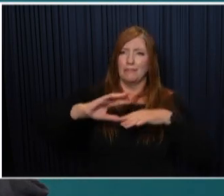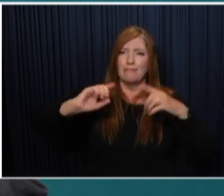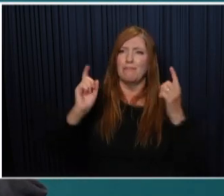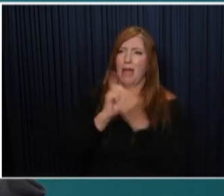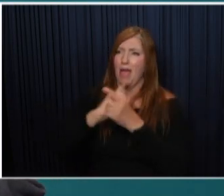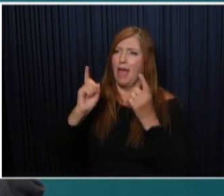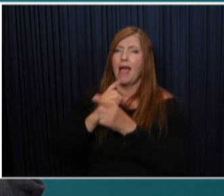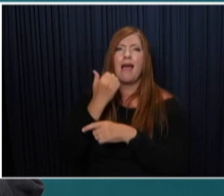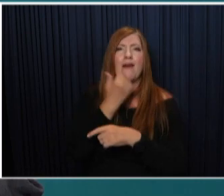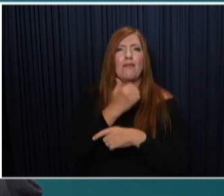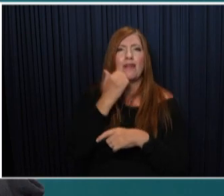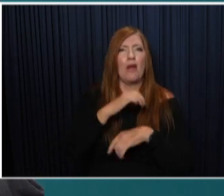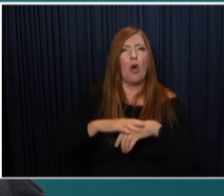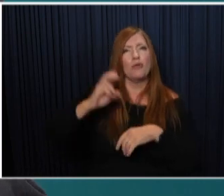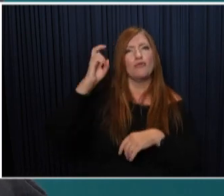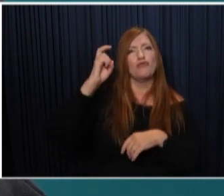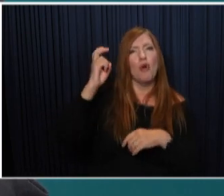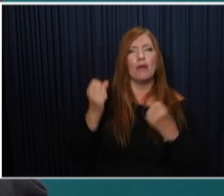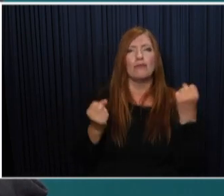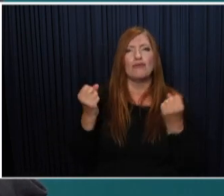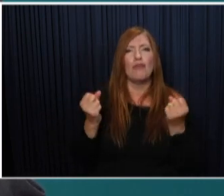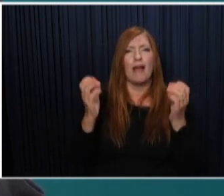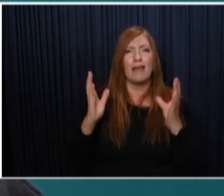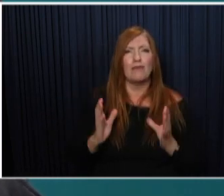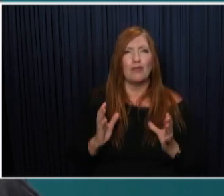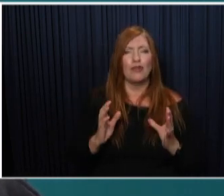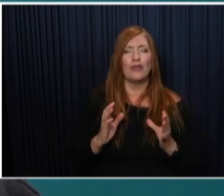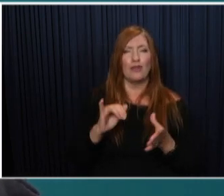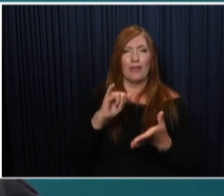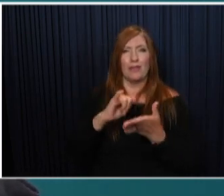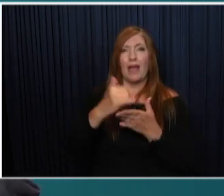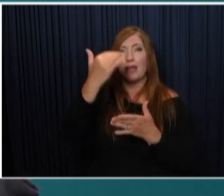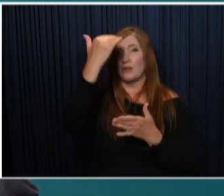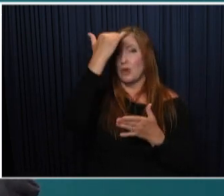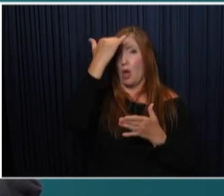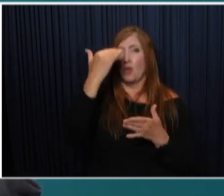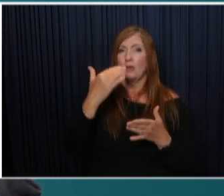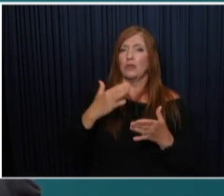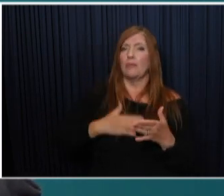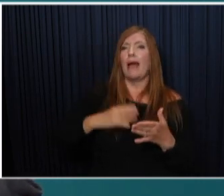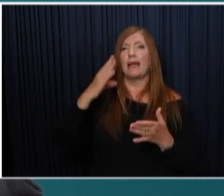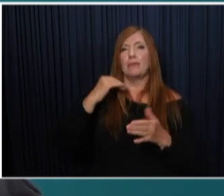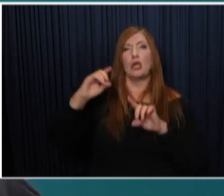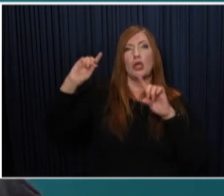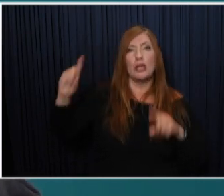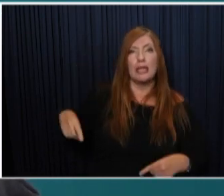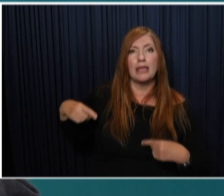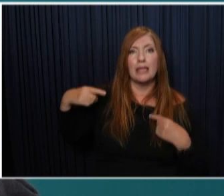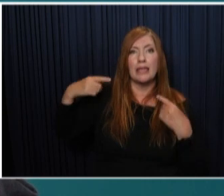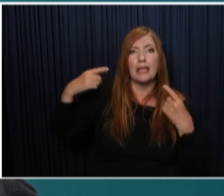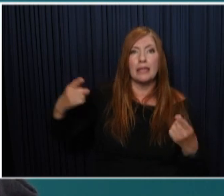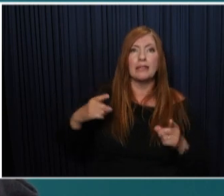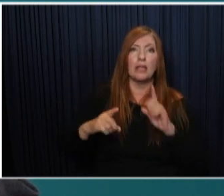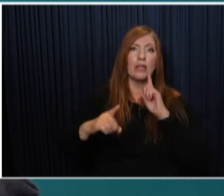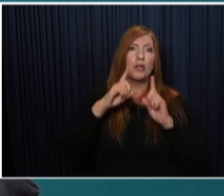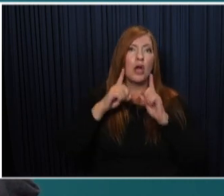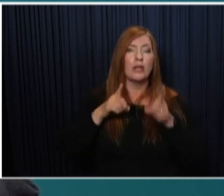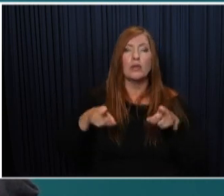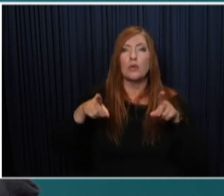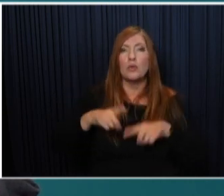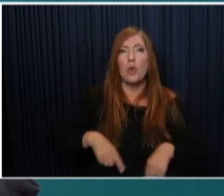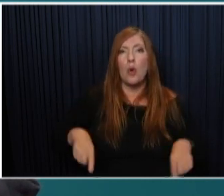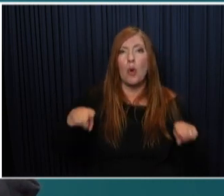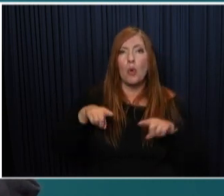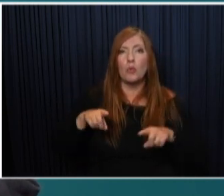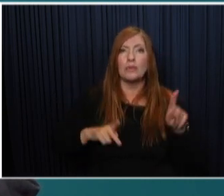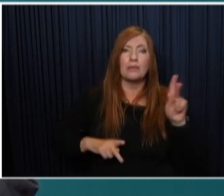on the road. It is the knowledge of my experiences talking to those folks and being